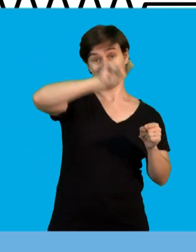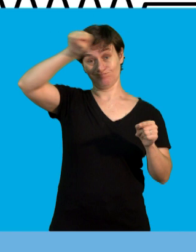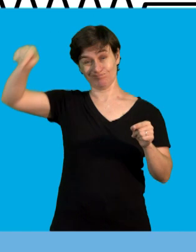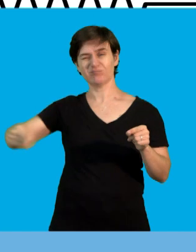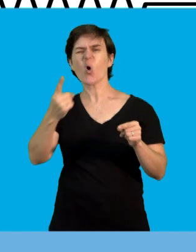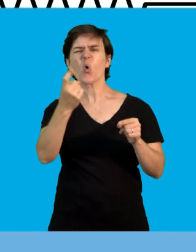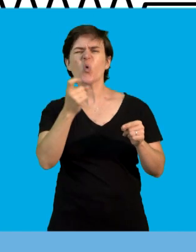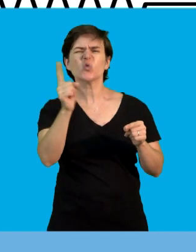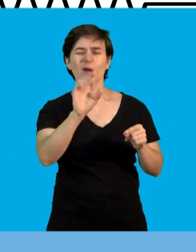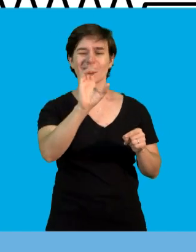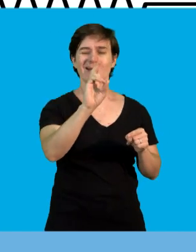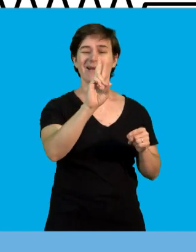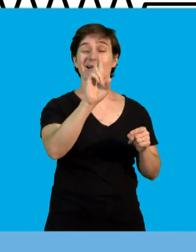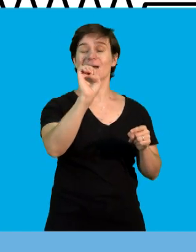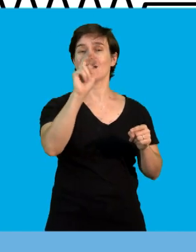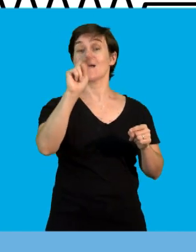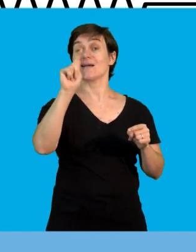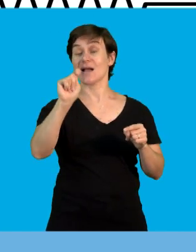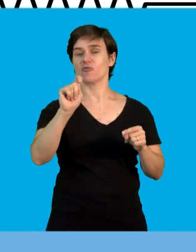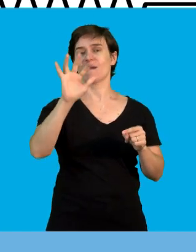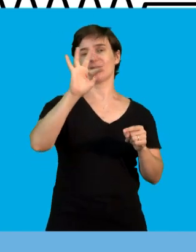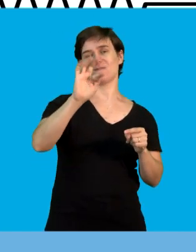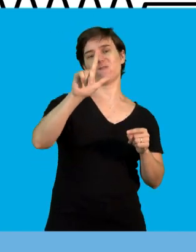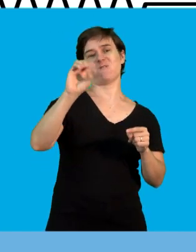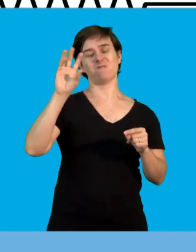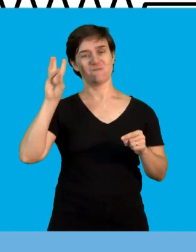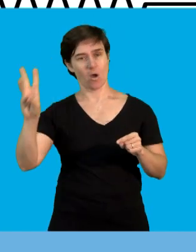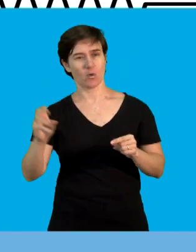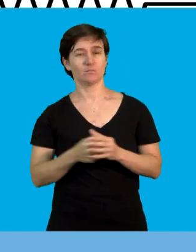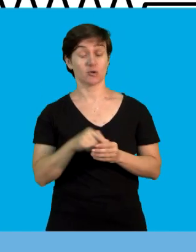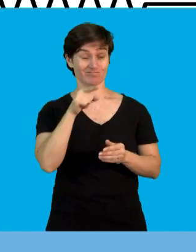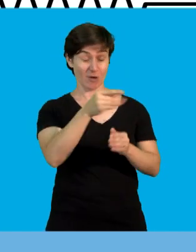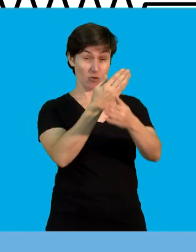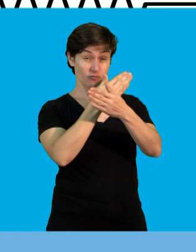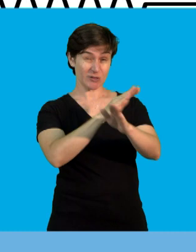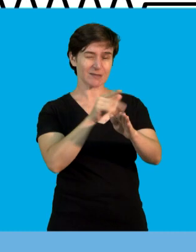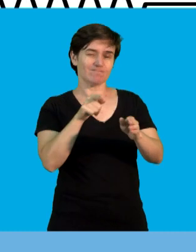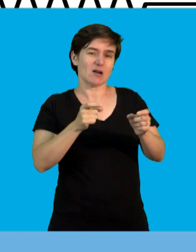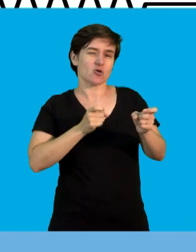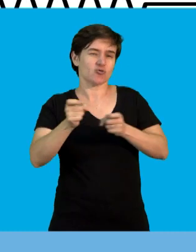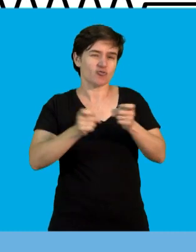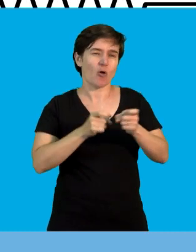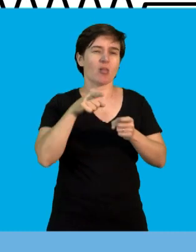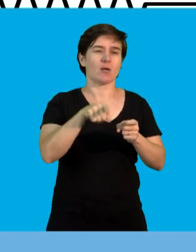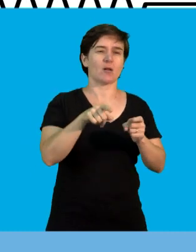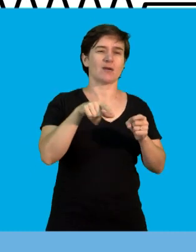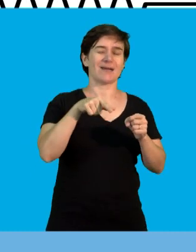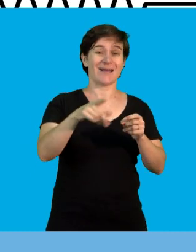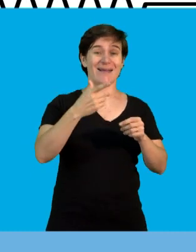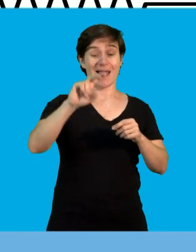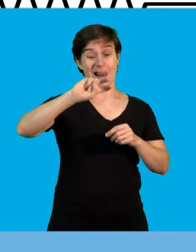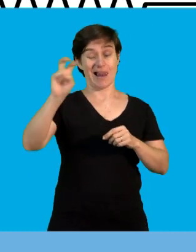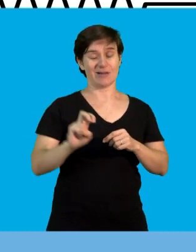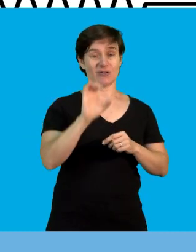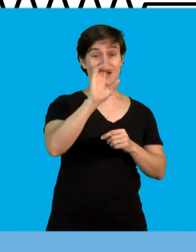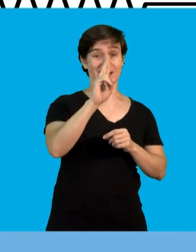call that our current flow. So the resistors are going to influence the electric current in a circuit. That then